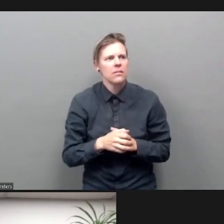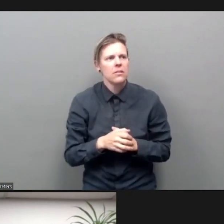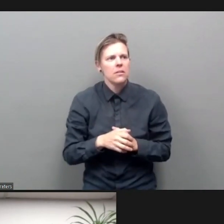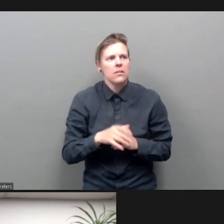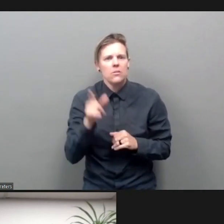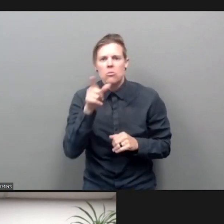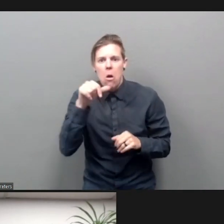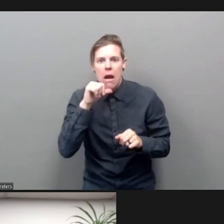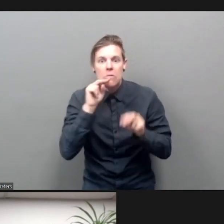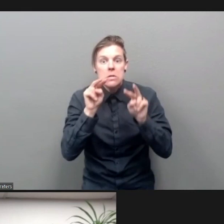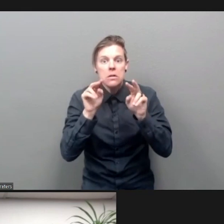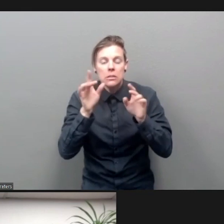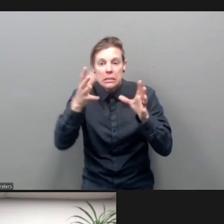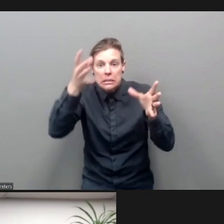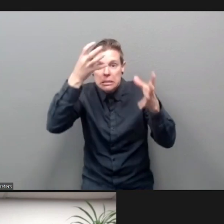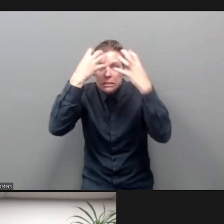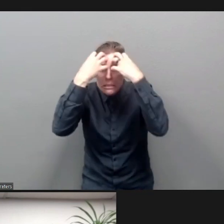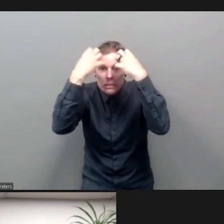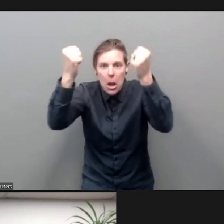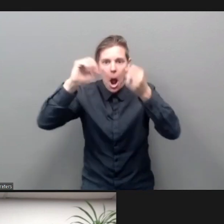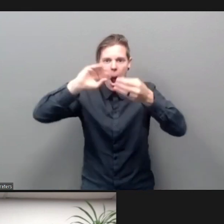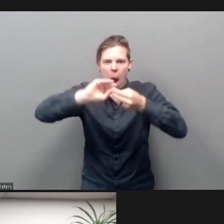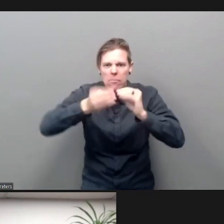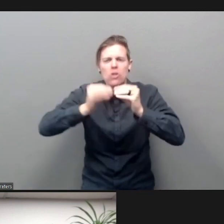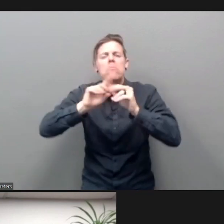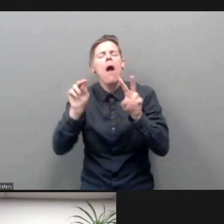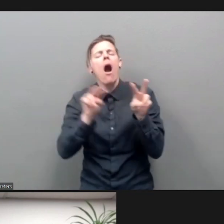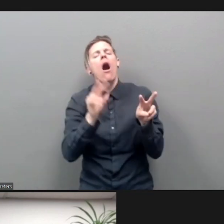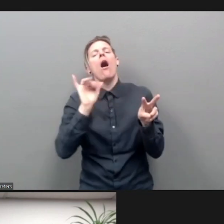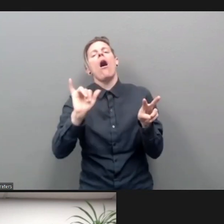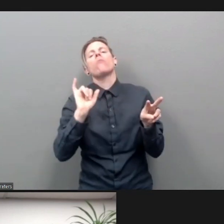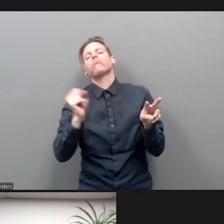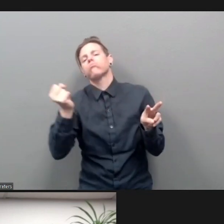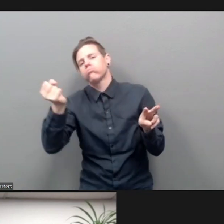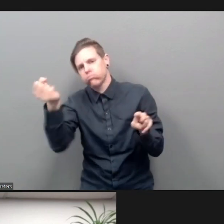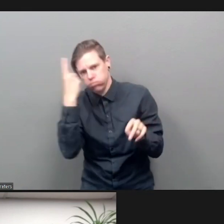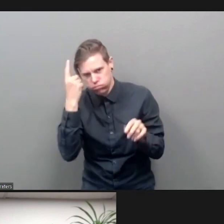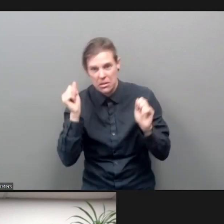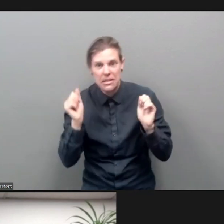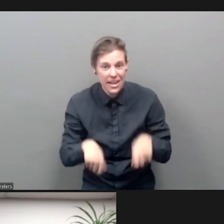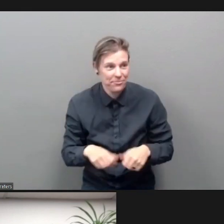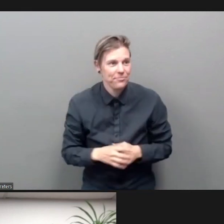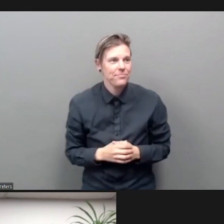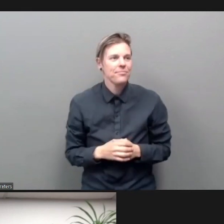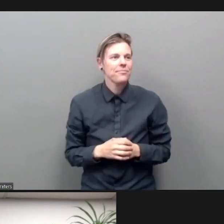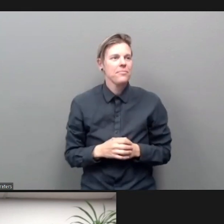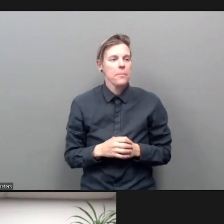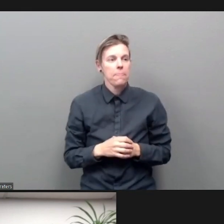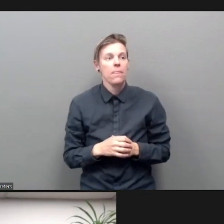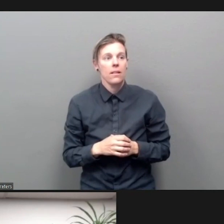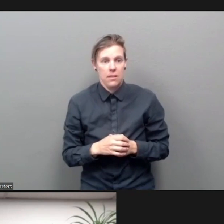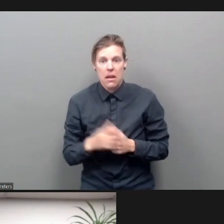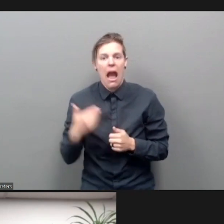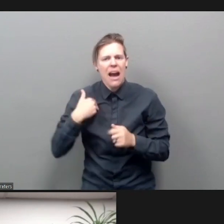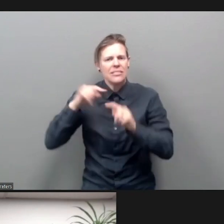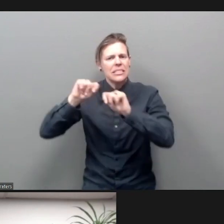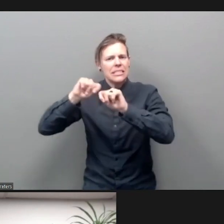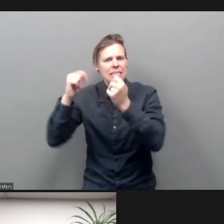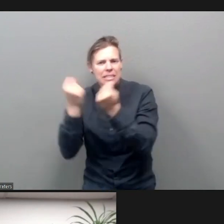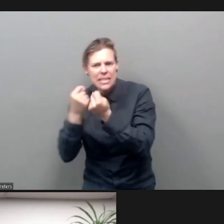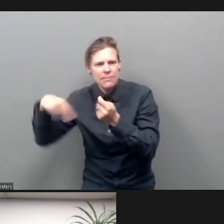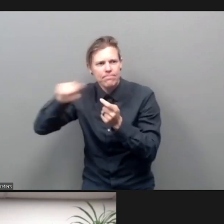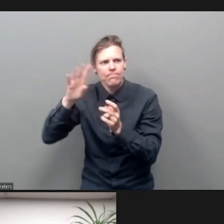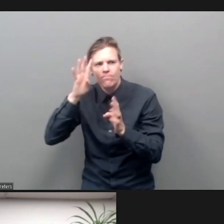today. The modeling team, which as you know, includes incredible researchers and